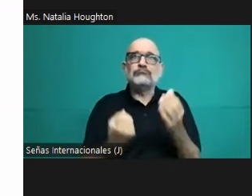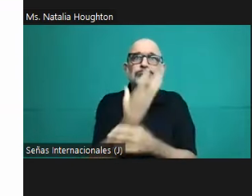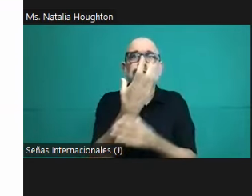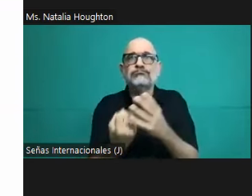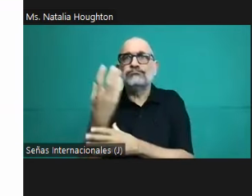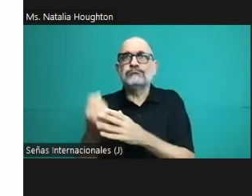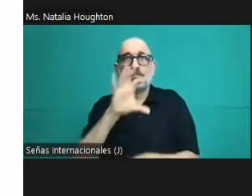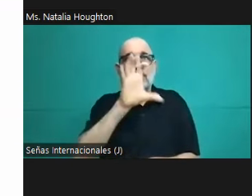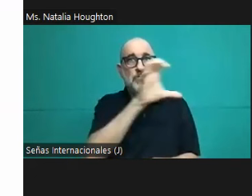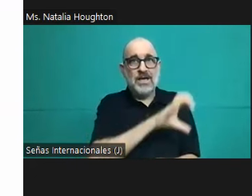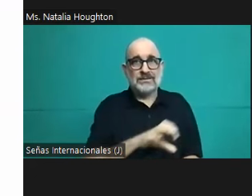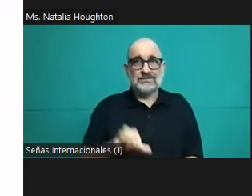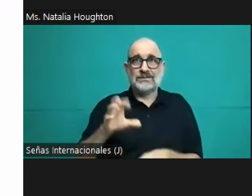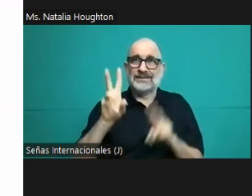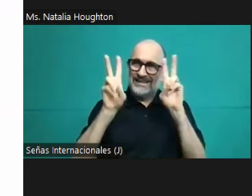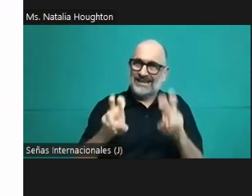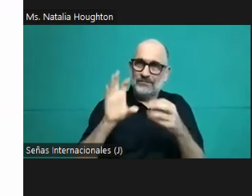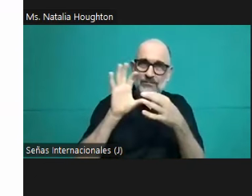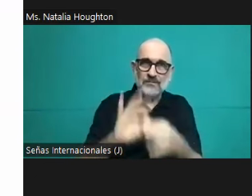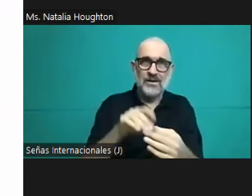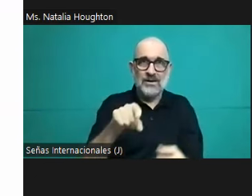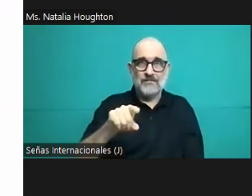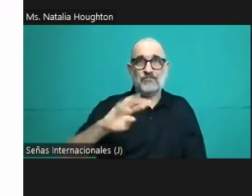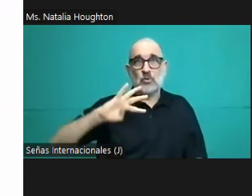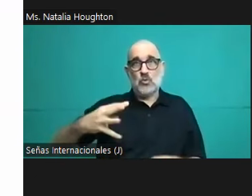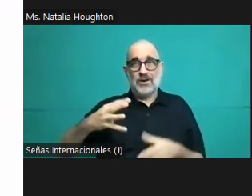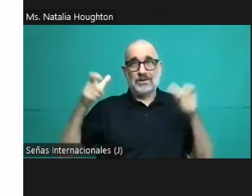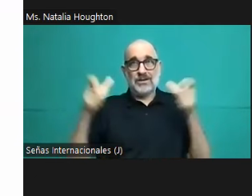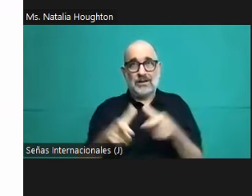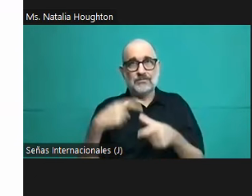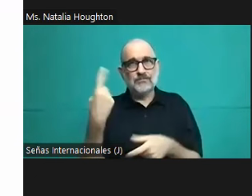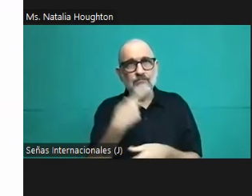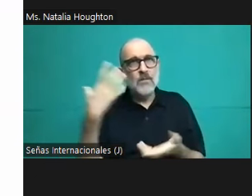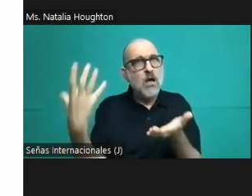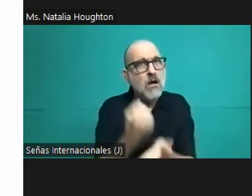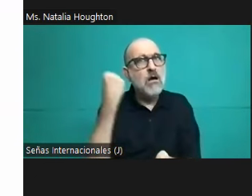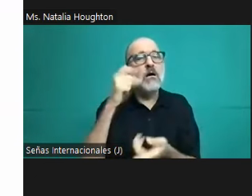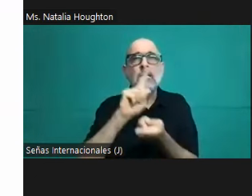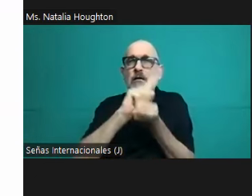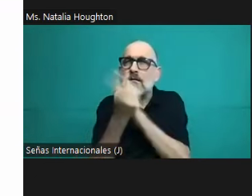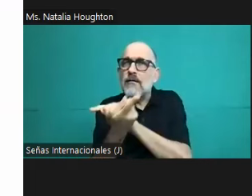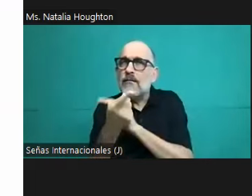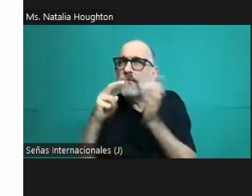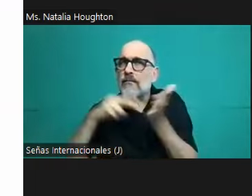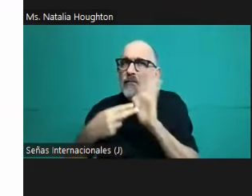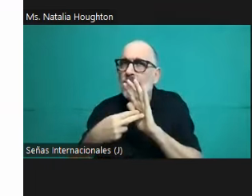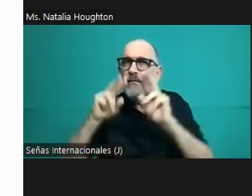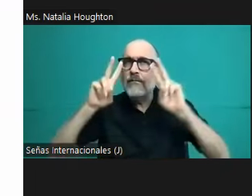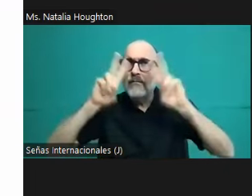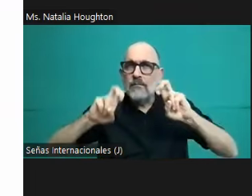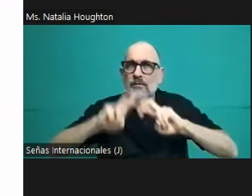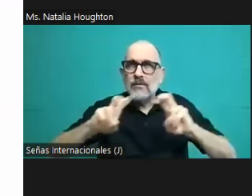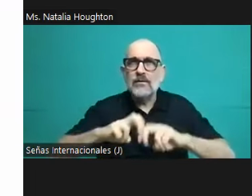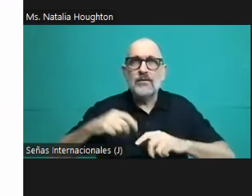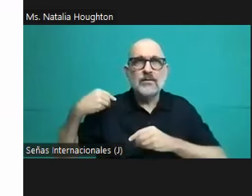the backgrounds of the pandemics and the evolution of the pandemic in our countries. I will go to the